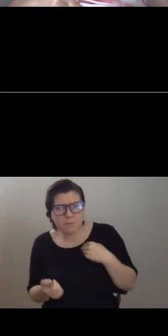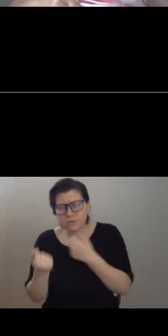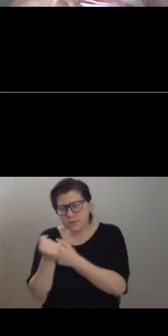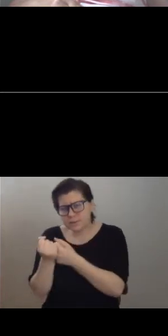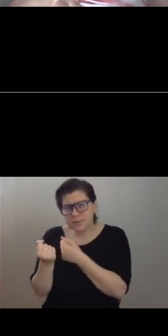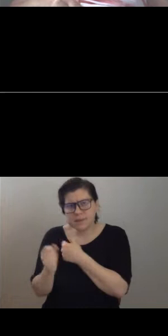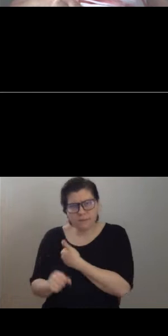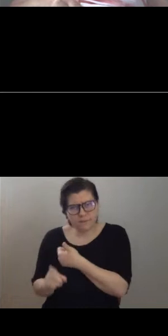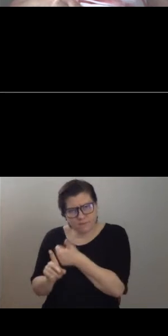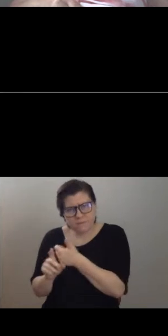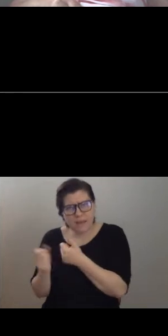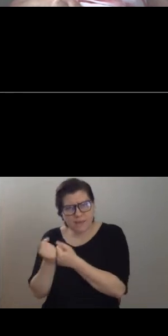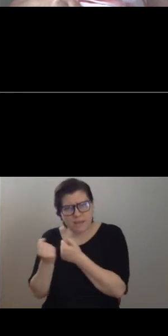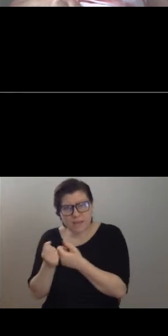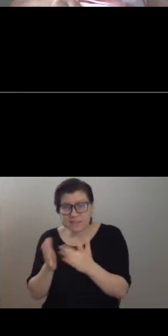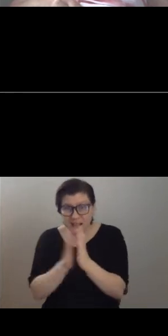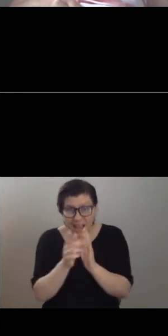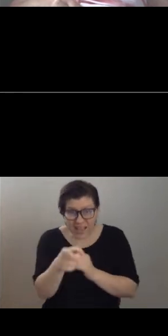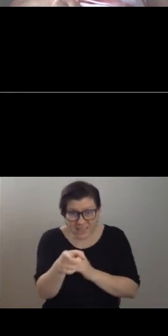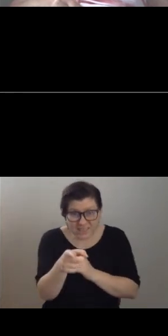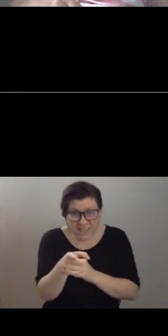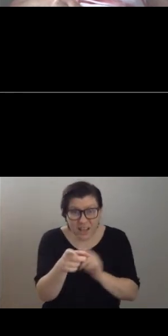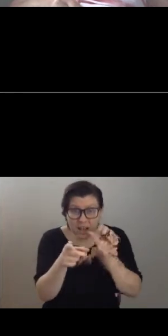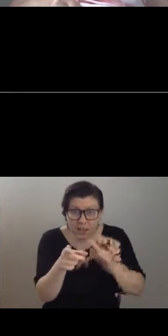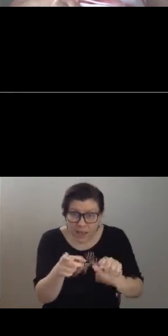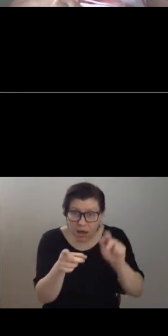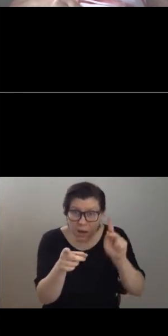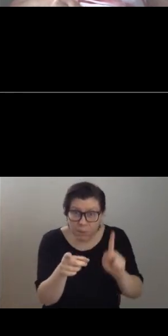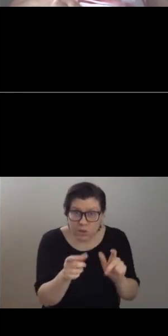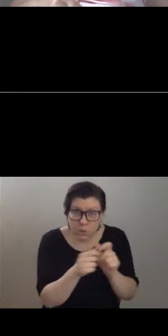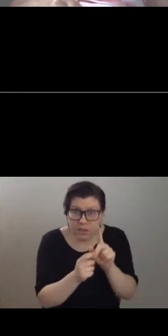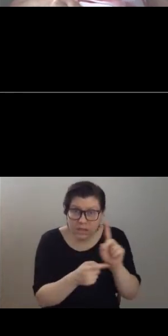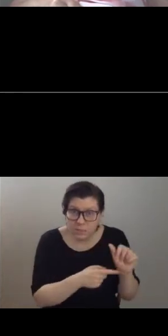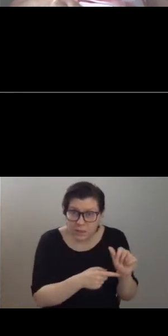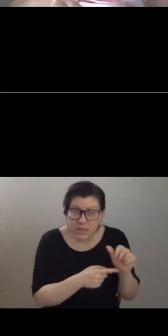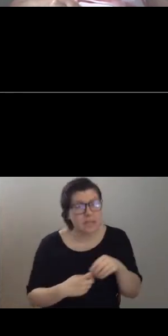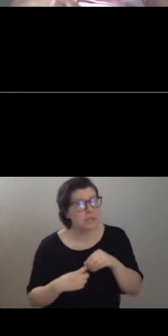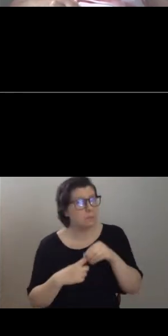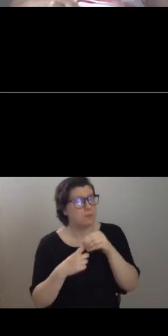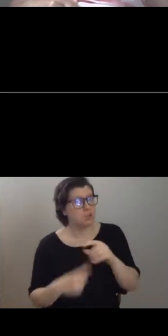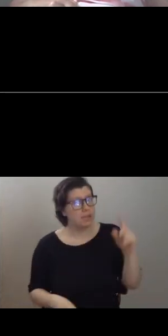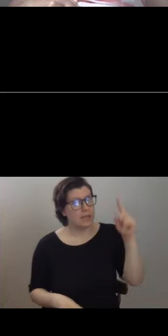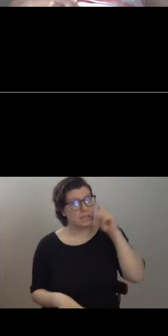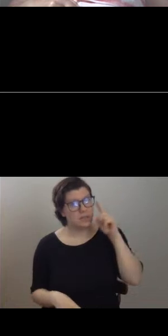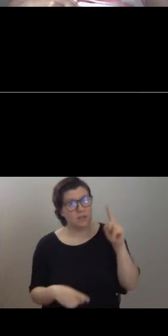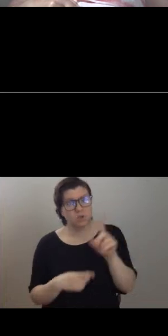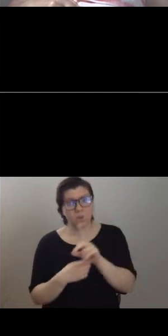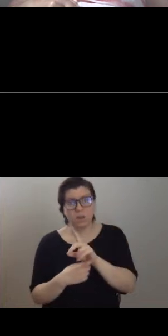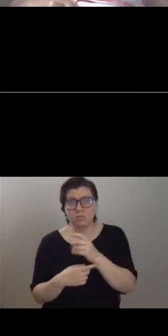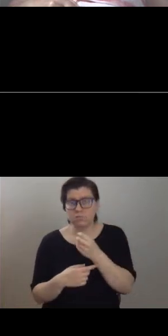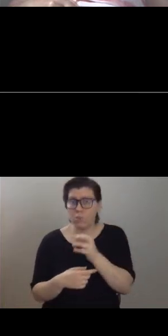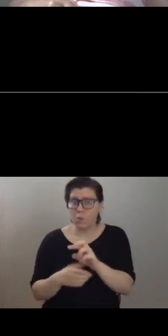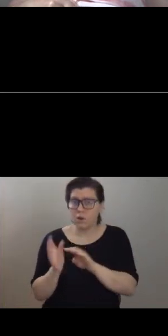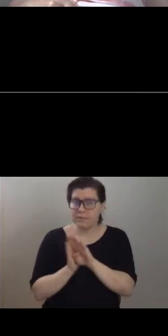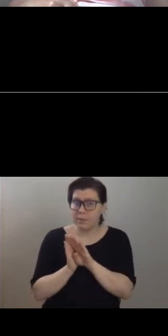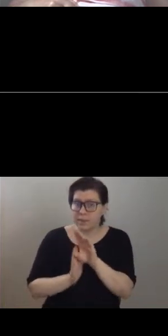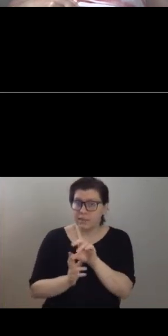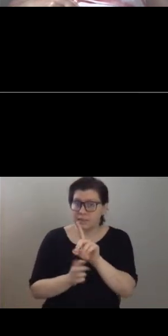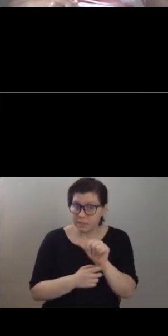question: can a person living with a disability, especially an intellectual or developmental